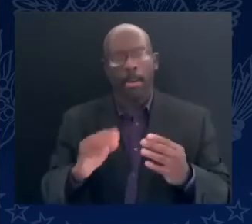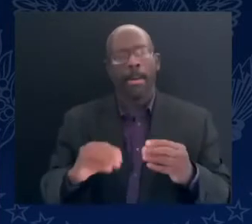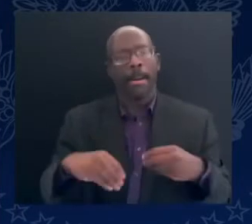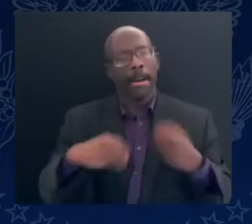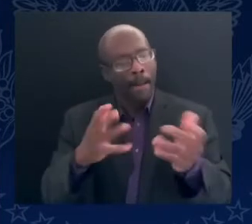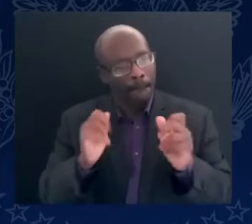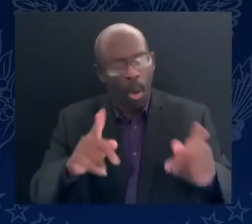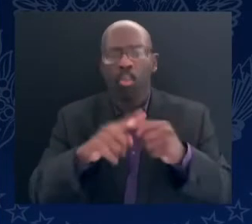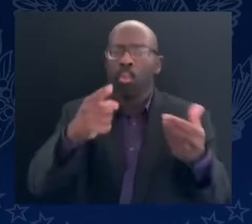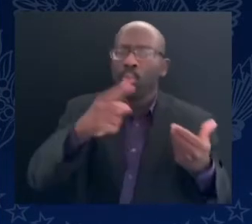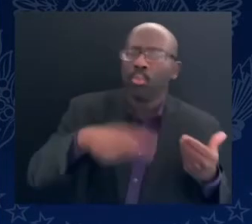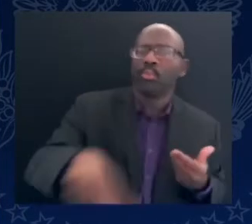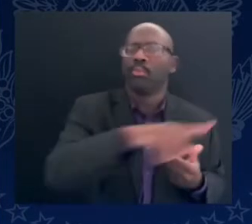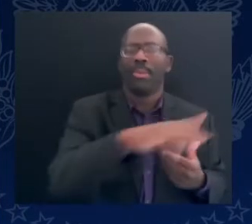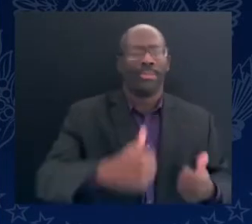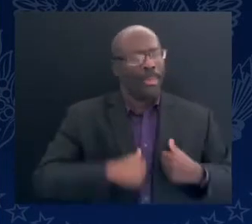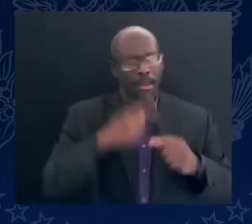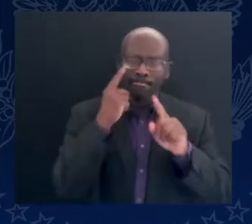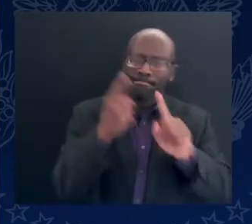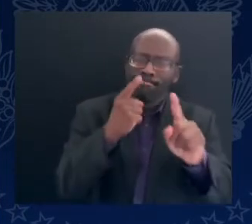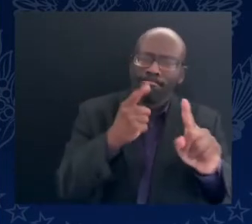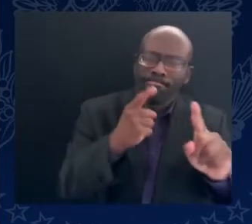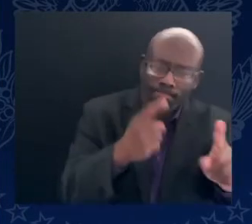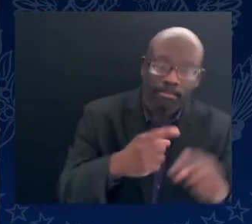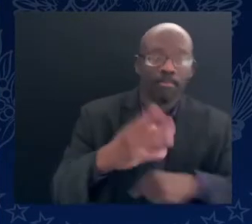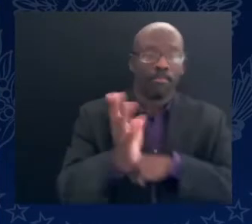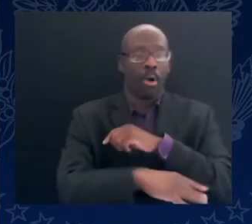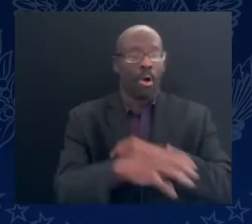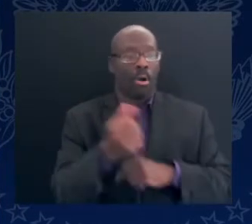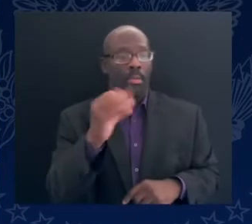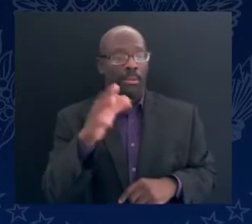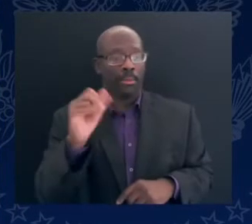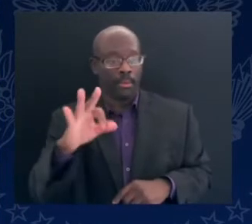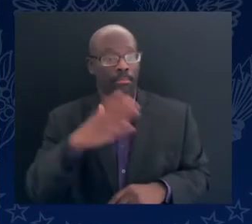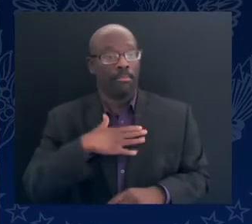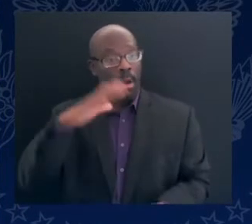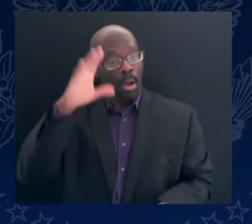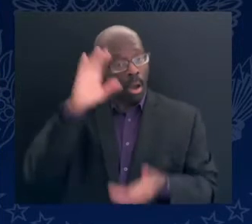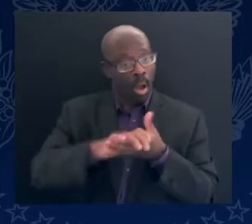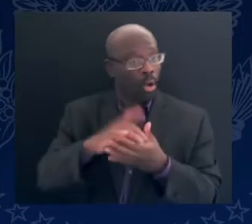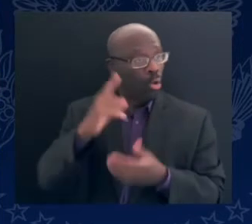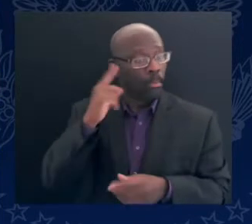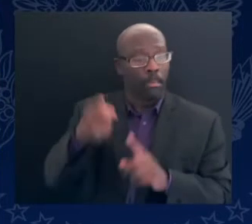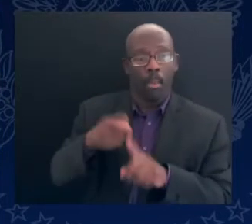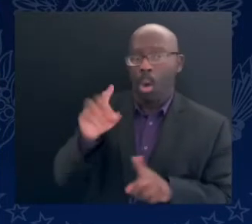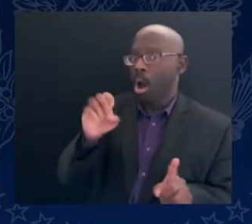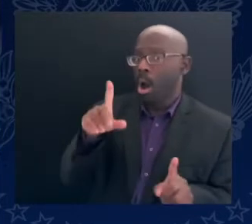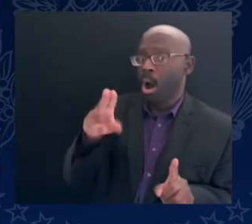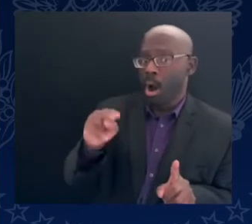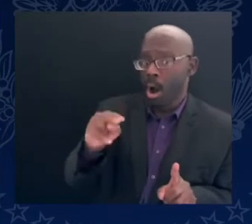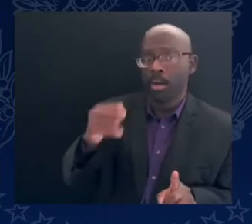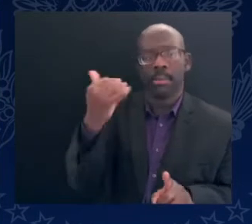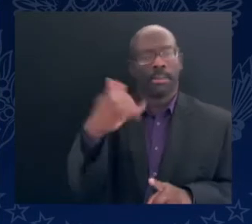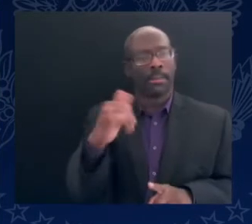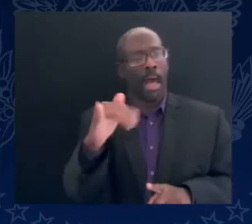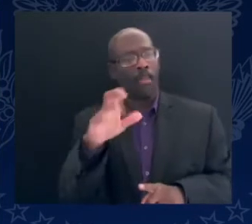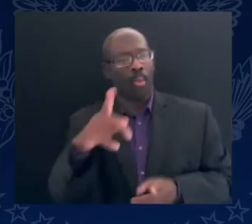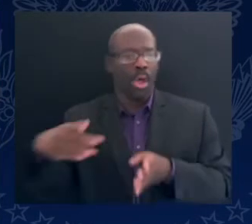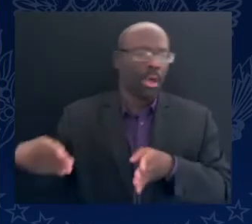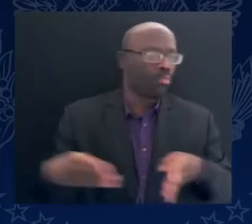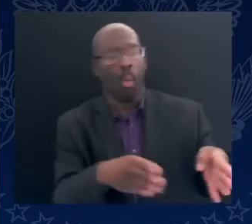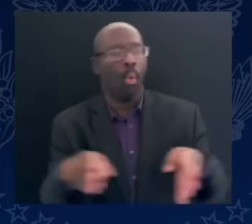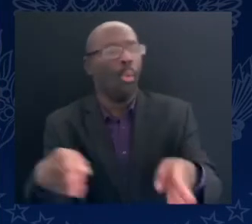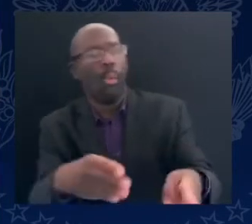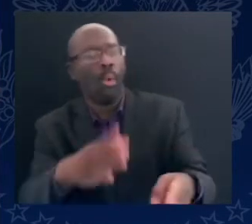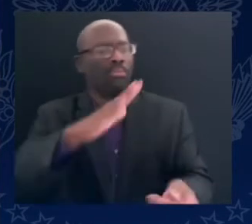of 2019, my husband heard about the Elton John Yellow Brick Road concert and decided we should